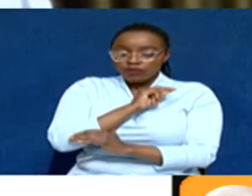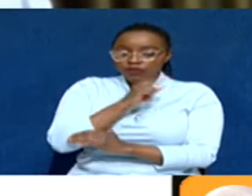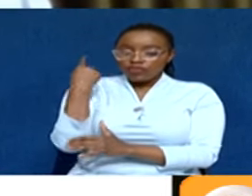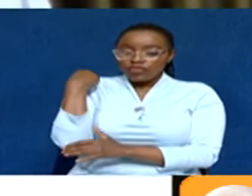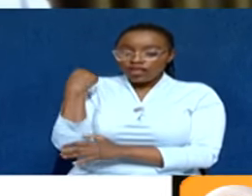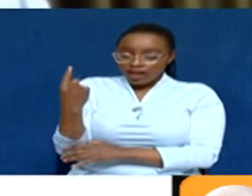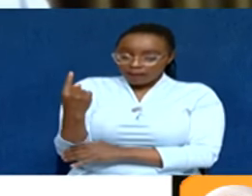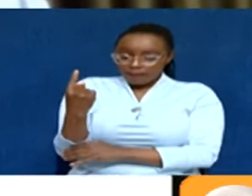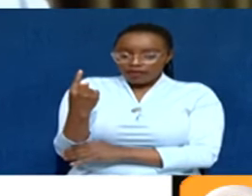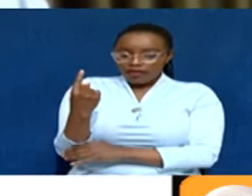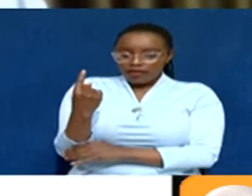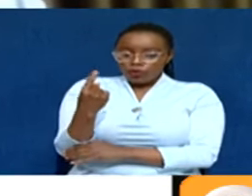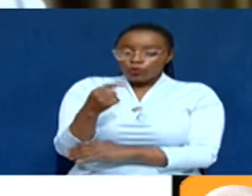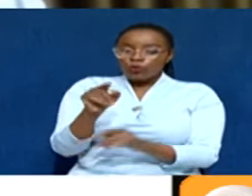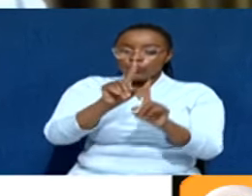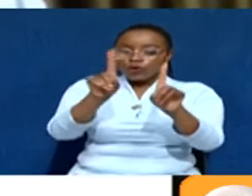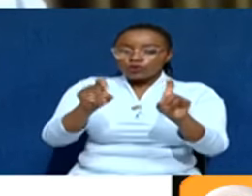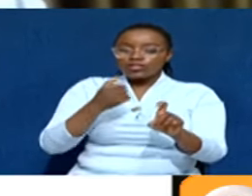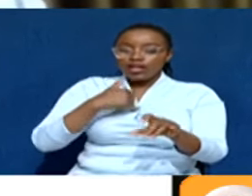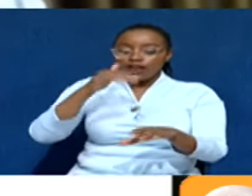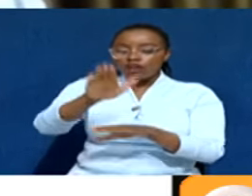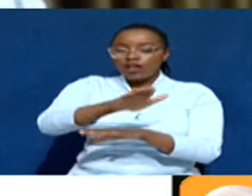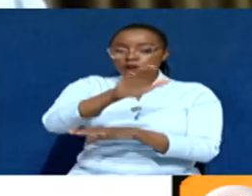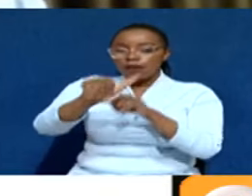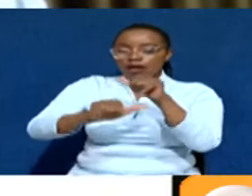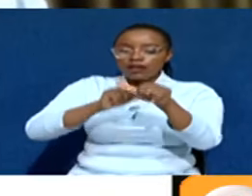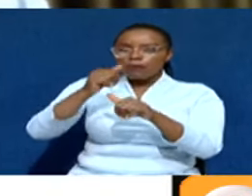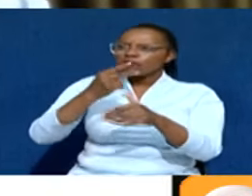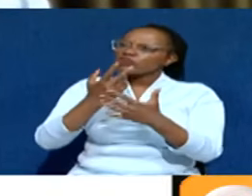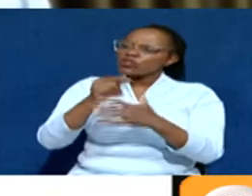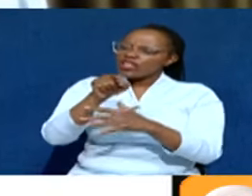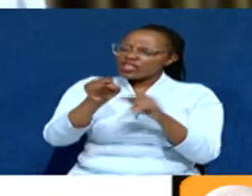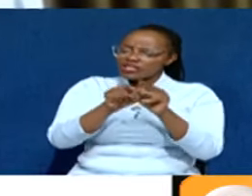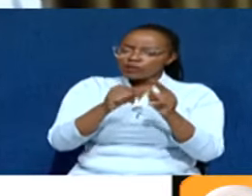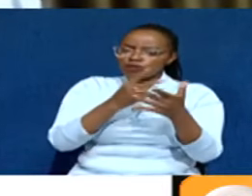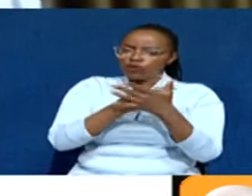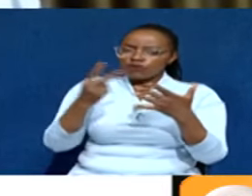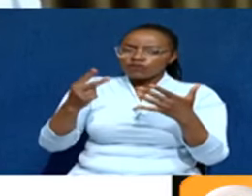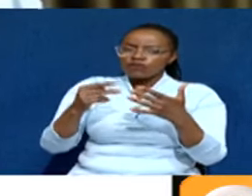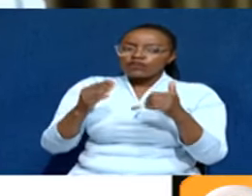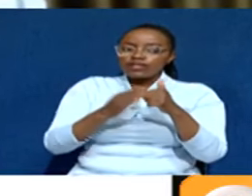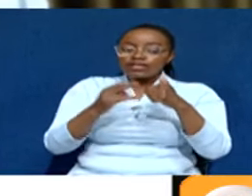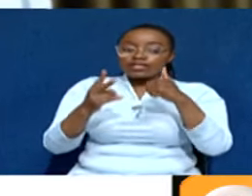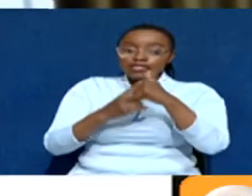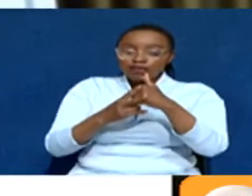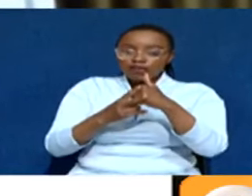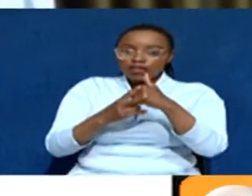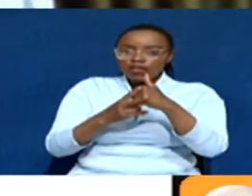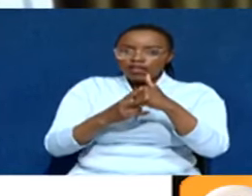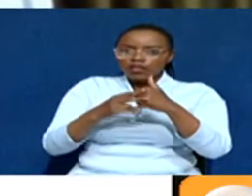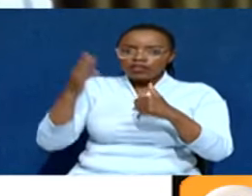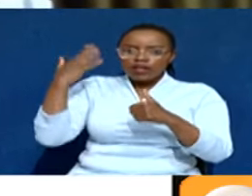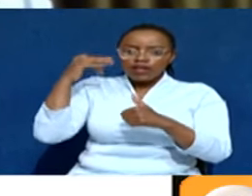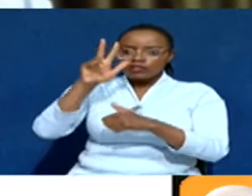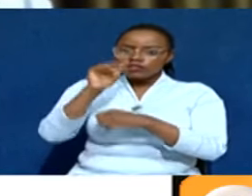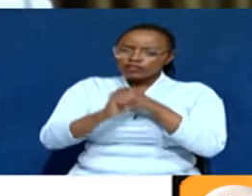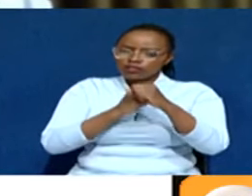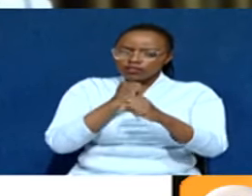the number. We had a question in Parliament about 2 weeks ago, and the number is 97 in the last